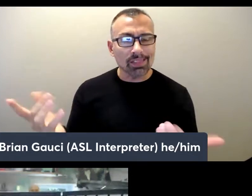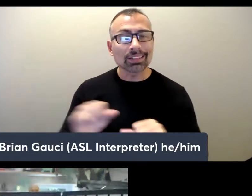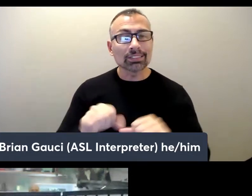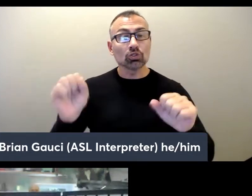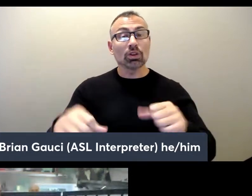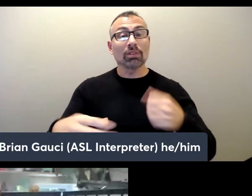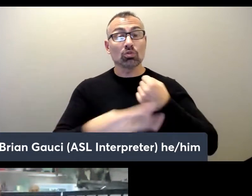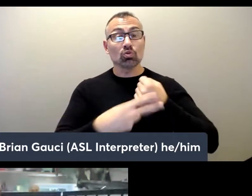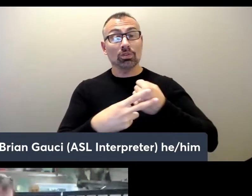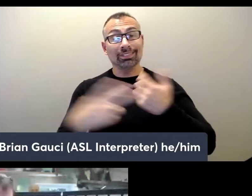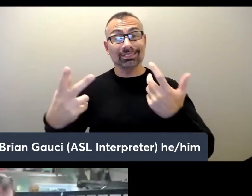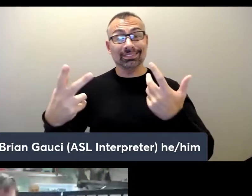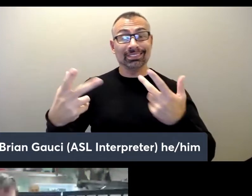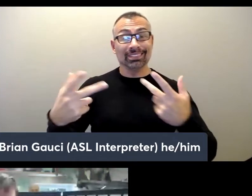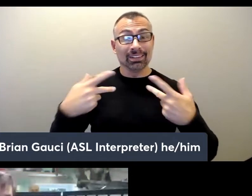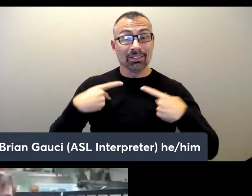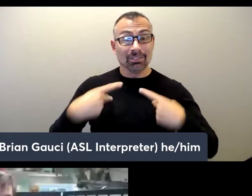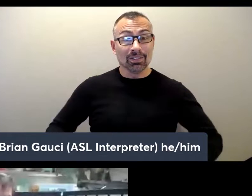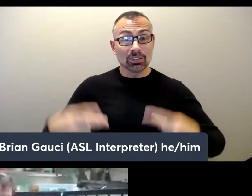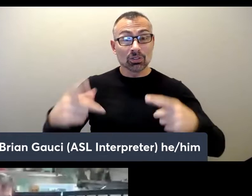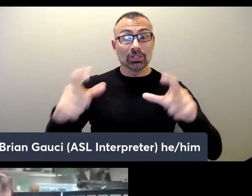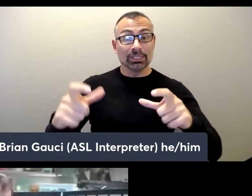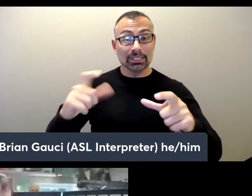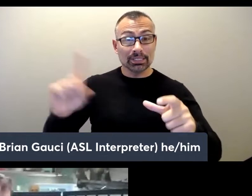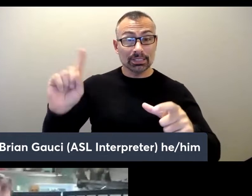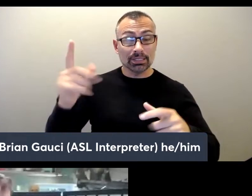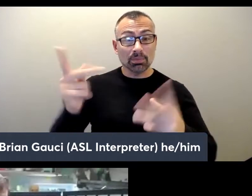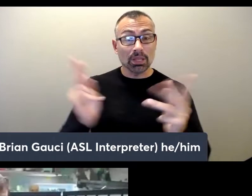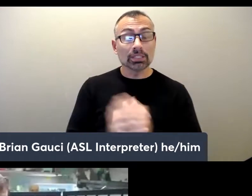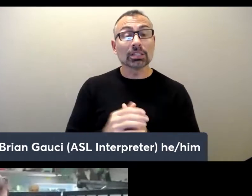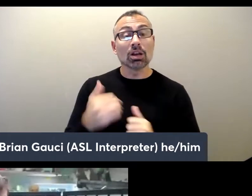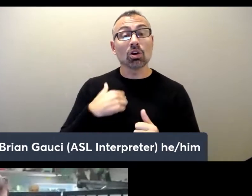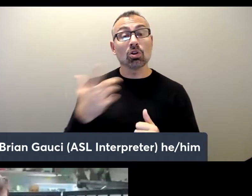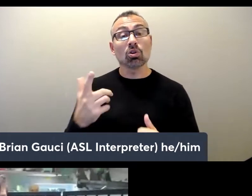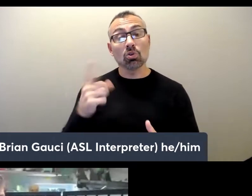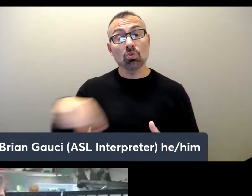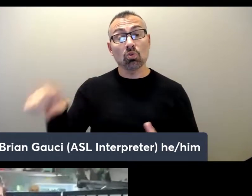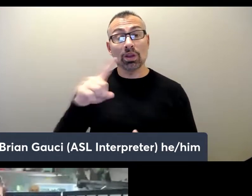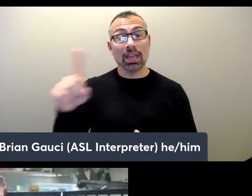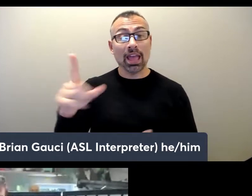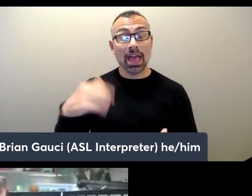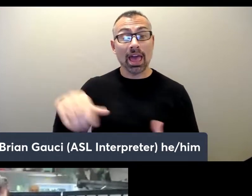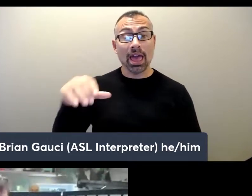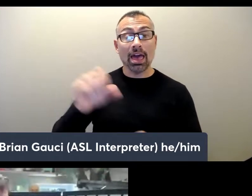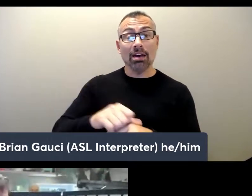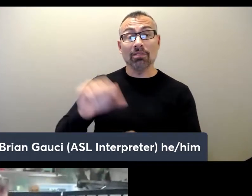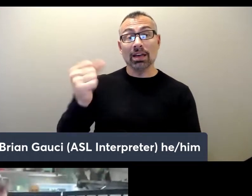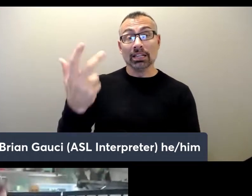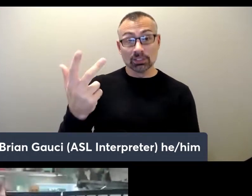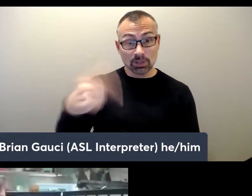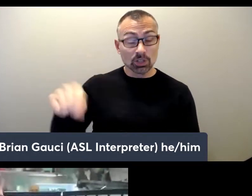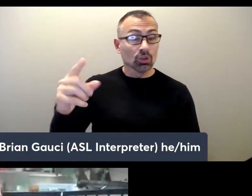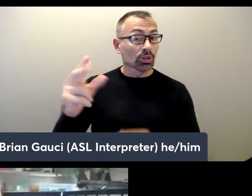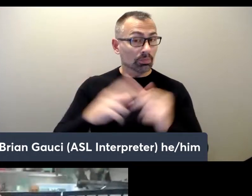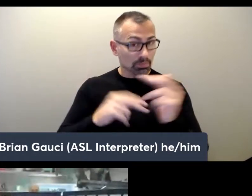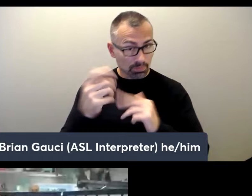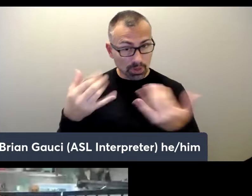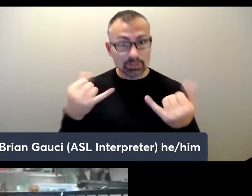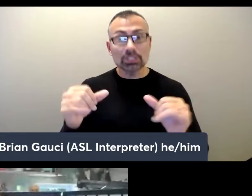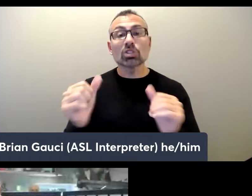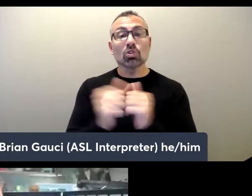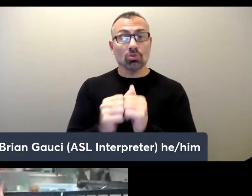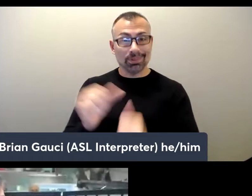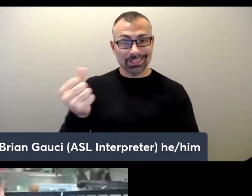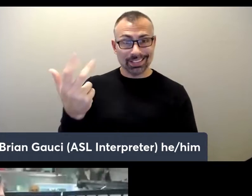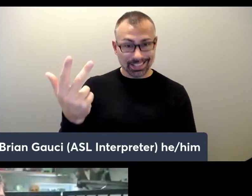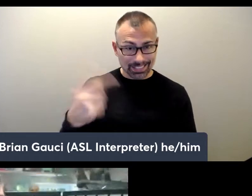somewhere. So in that decentralized storage world, right, we have S3. You can still build architectures with AWS S3 where the front